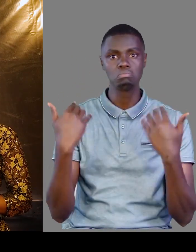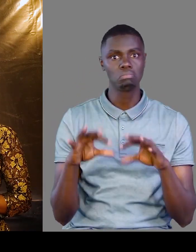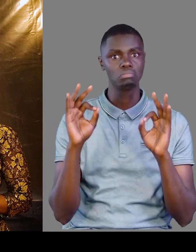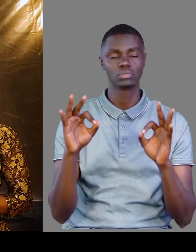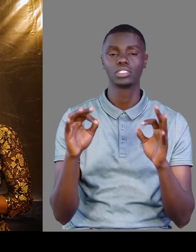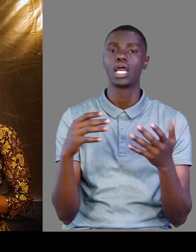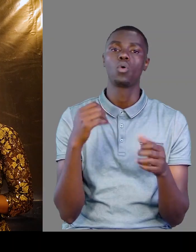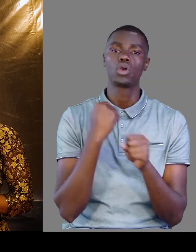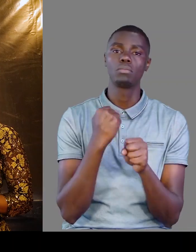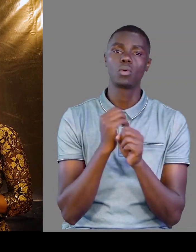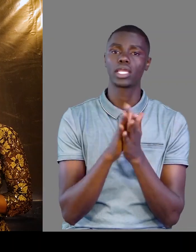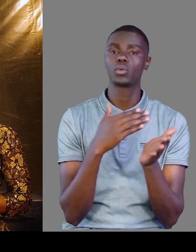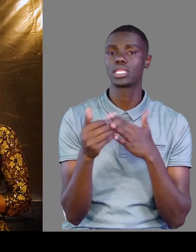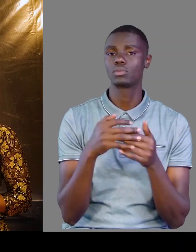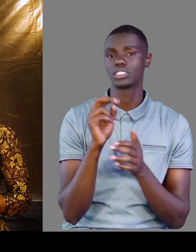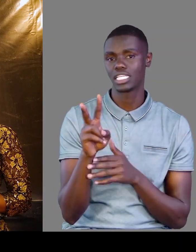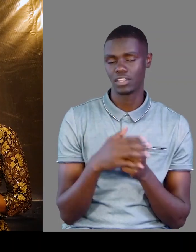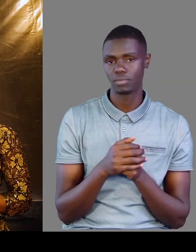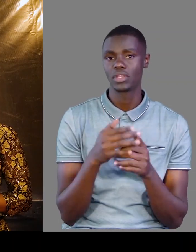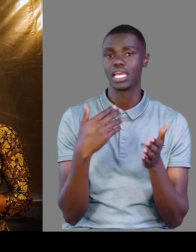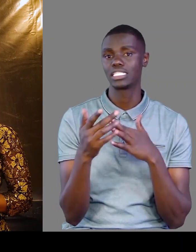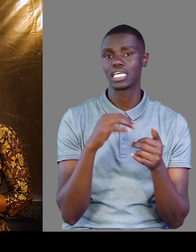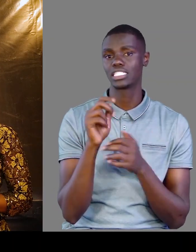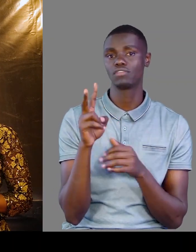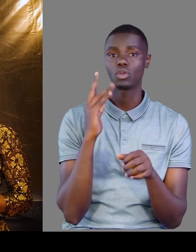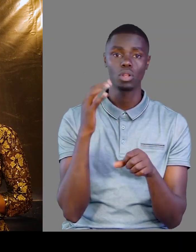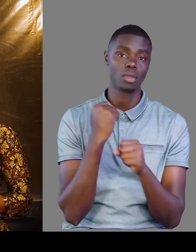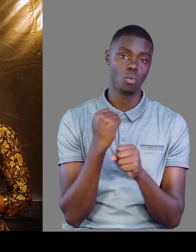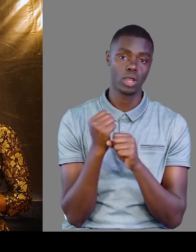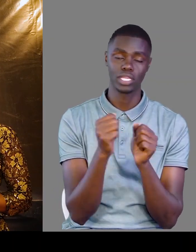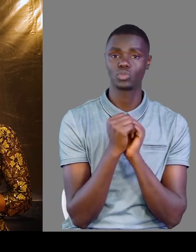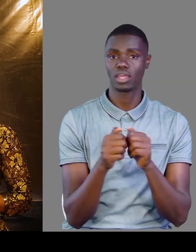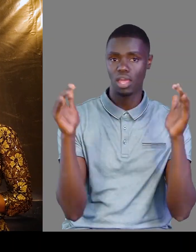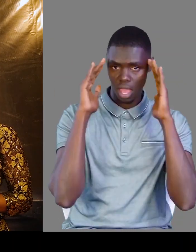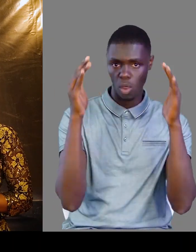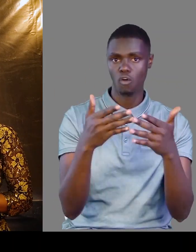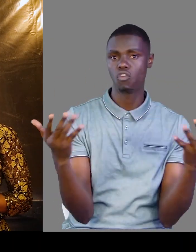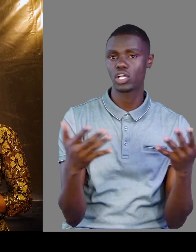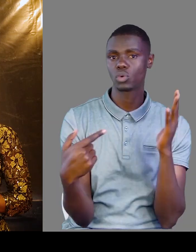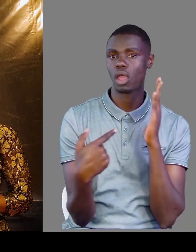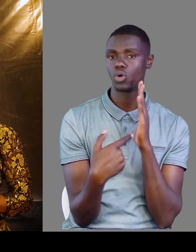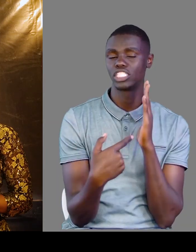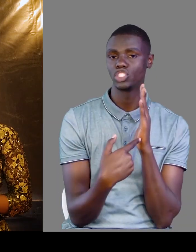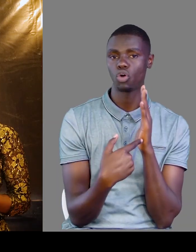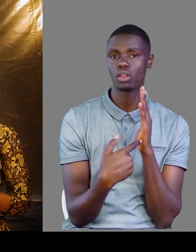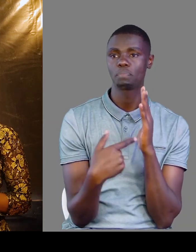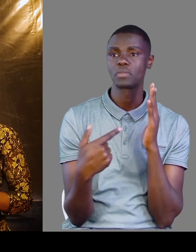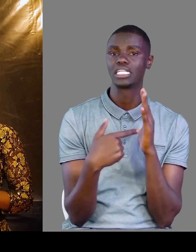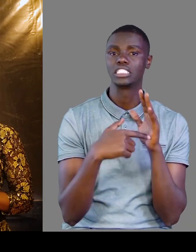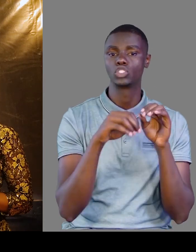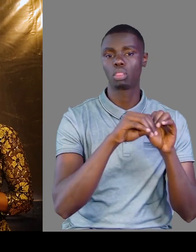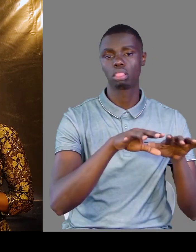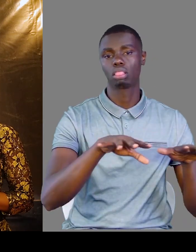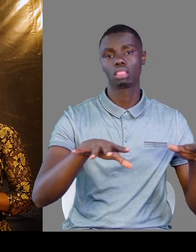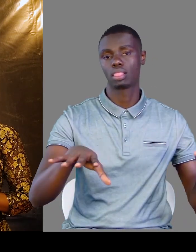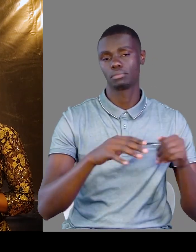said, So Talent Mtaani Show and Science TV will be working together. Our focus this time is on digital dissemination. So we're